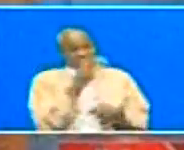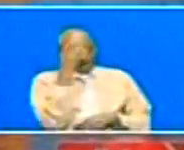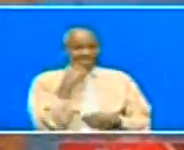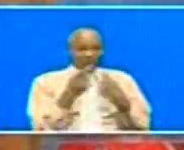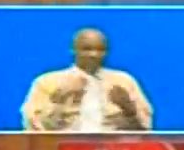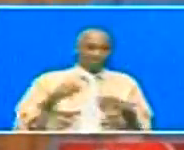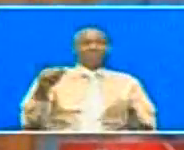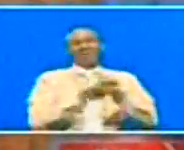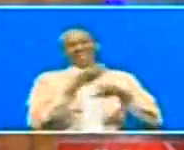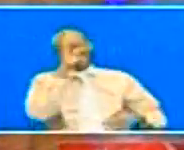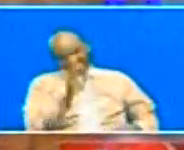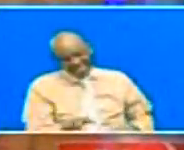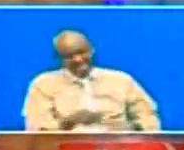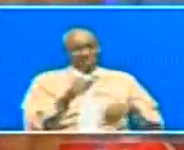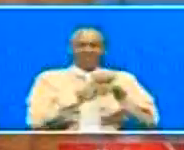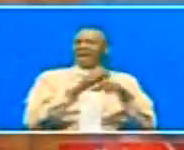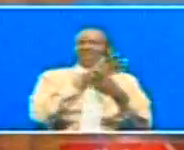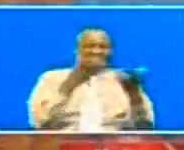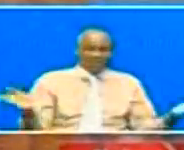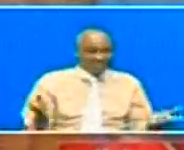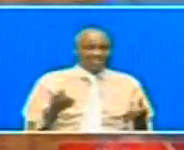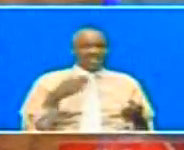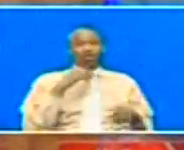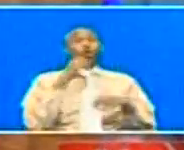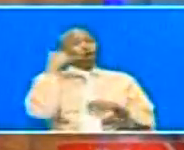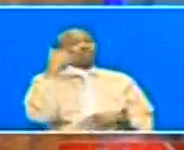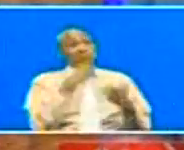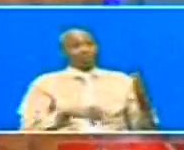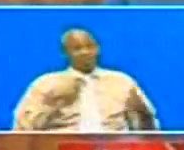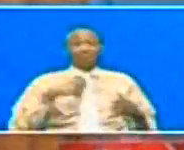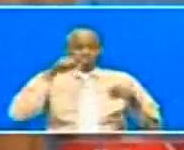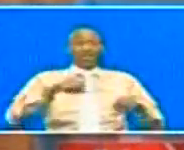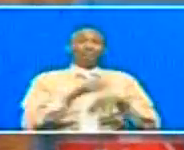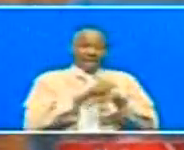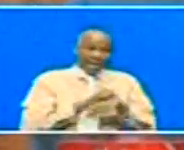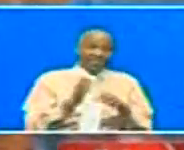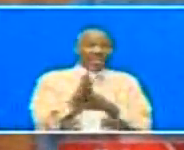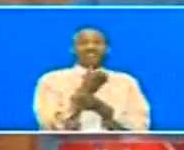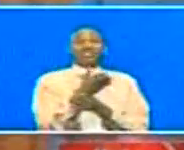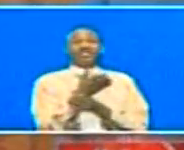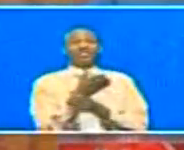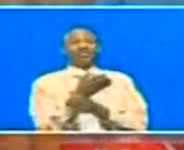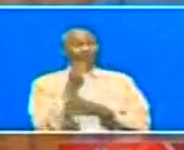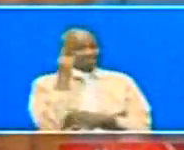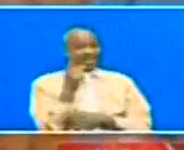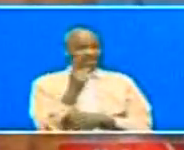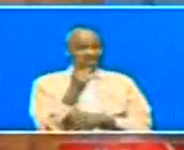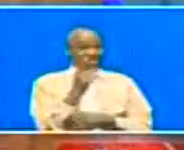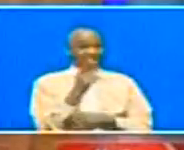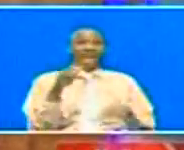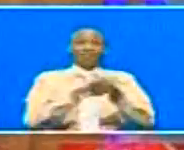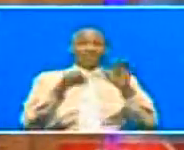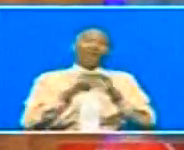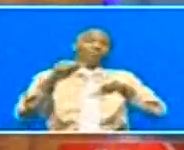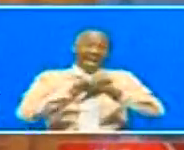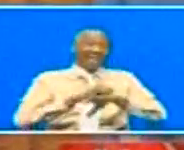talk about Black Sunday, Black whatever. They could be calling today a Black Thursday. You understand? Yeah. And it's everything